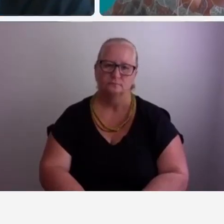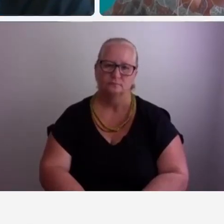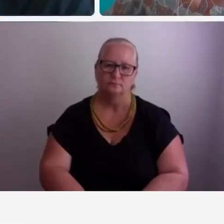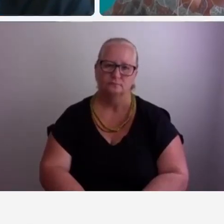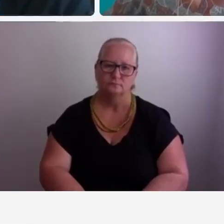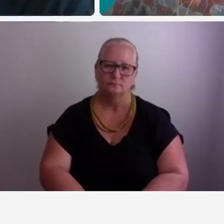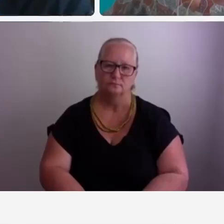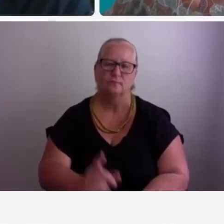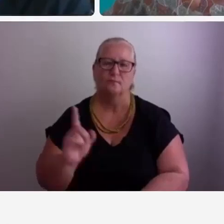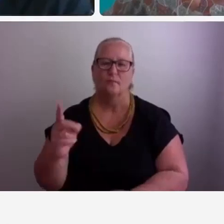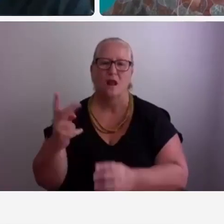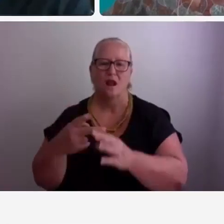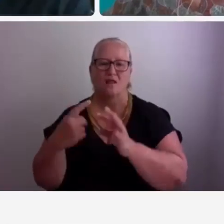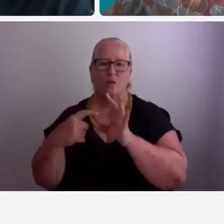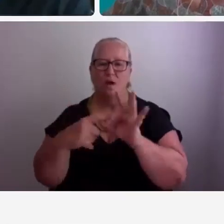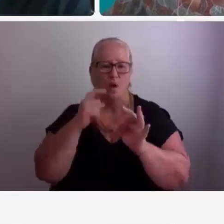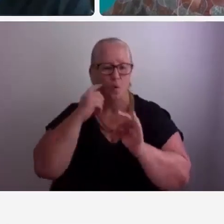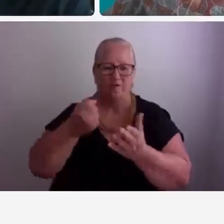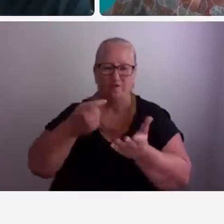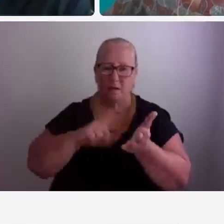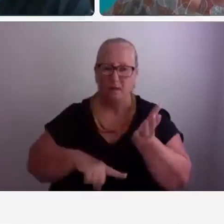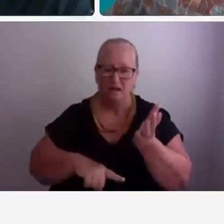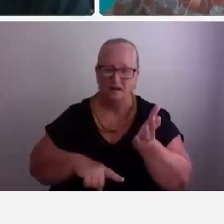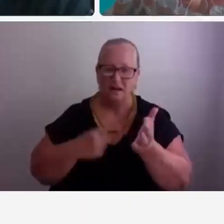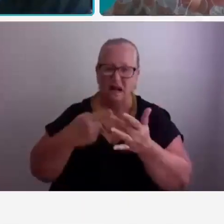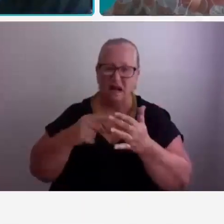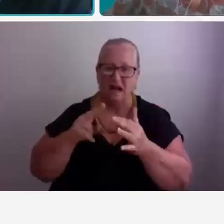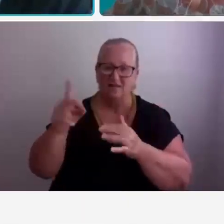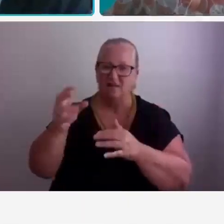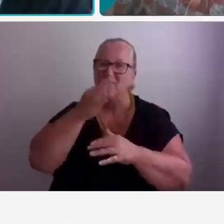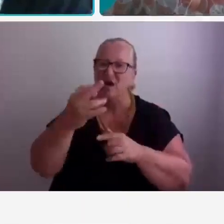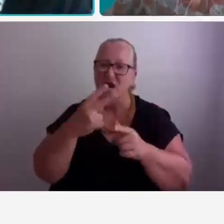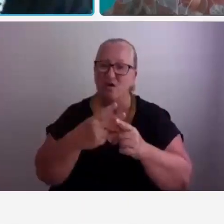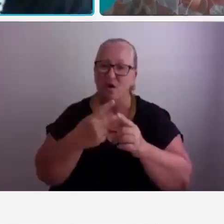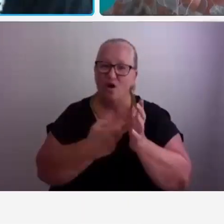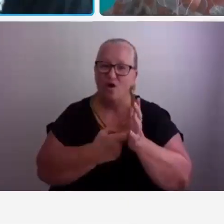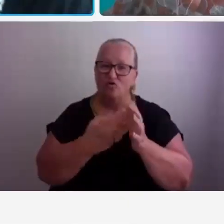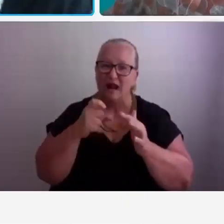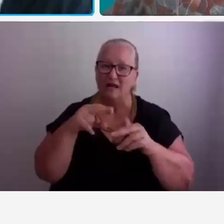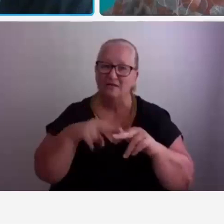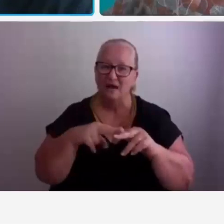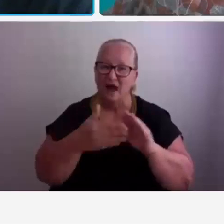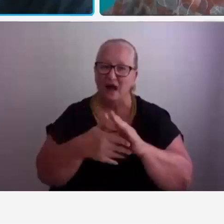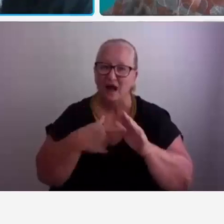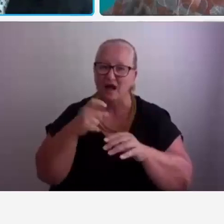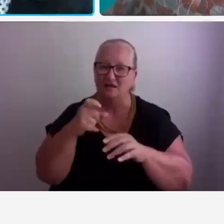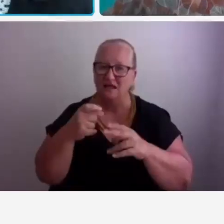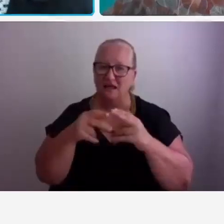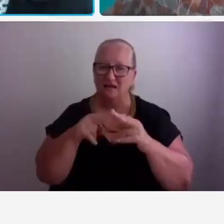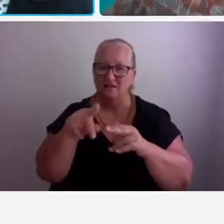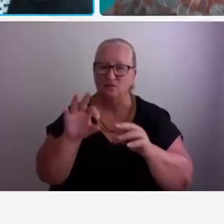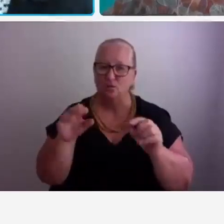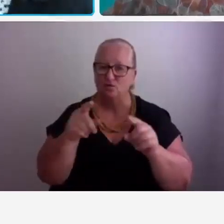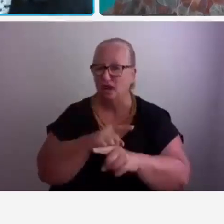Emil asked, will there be a penalty applied to providers if they have requested a reclassification but the ANACC classification has not changed?